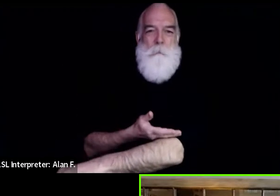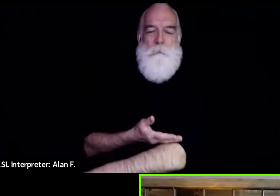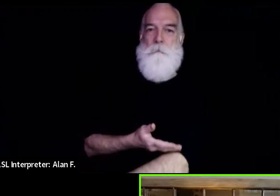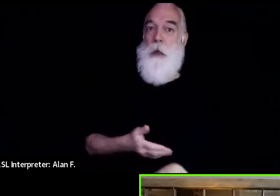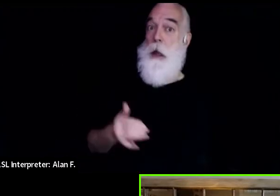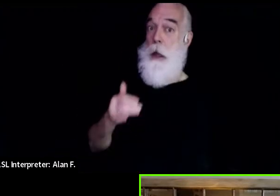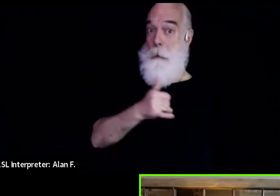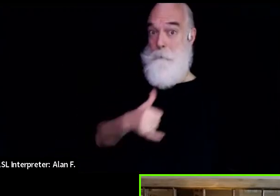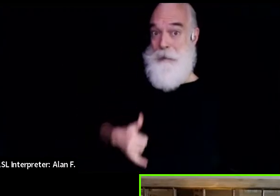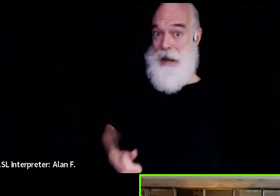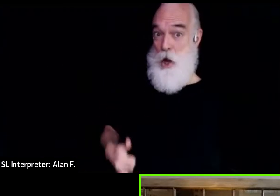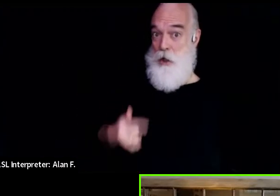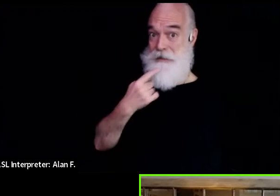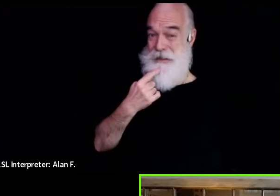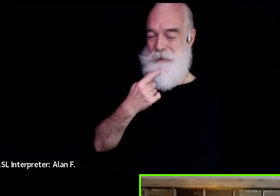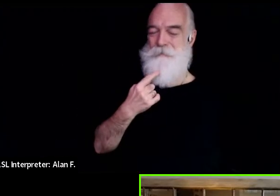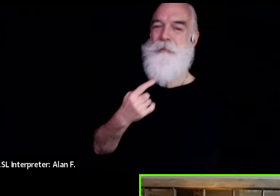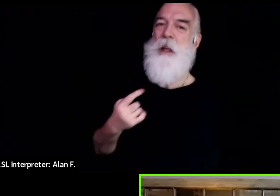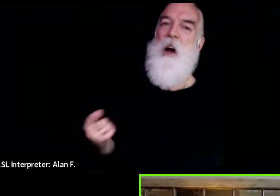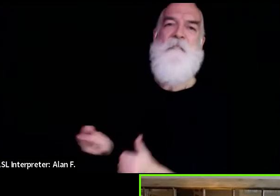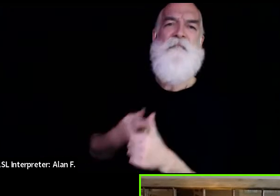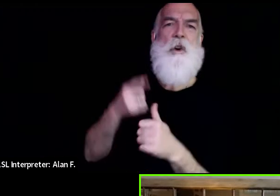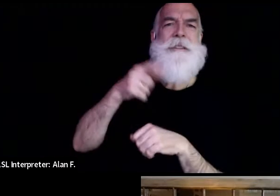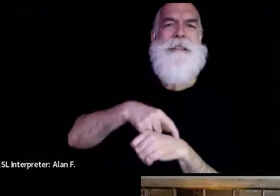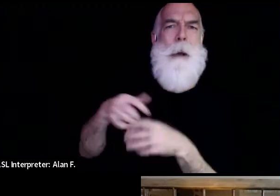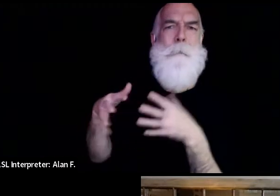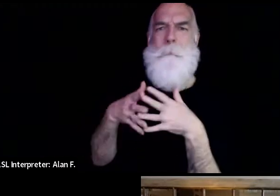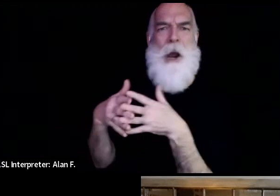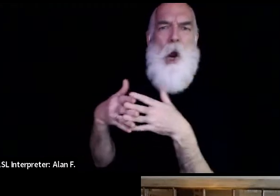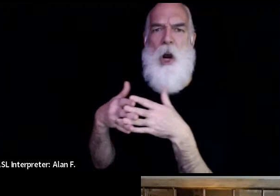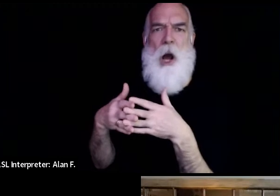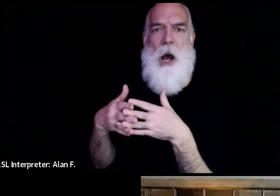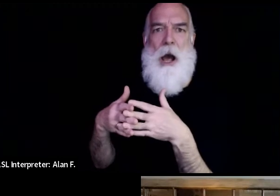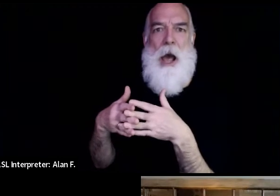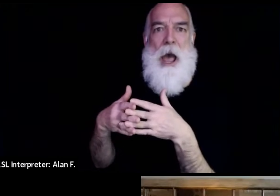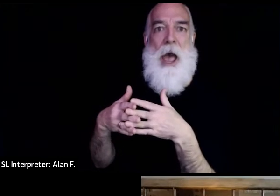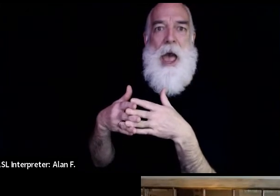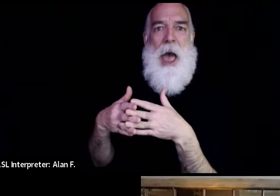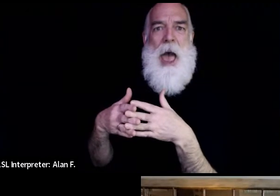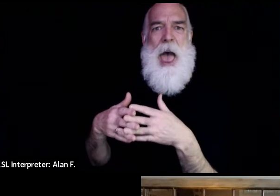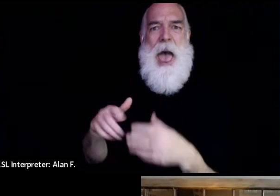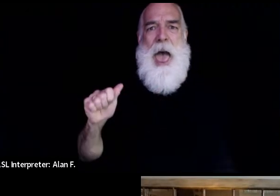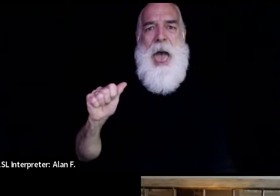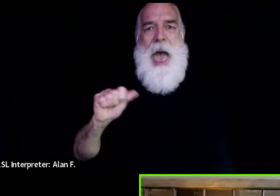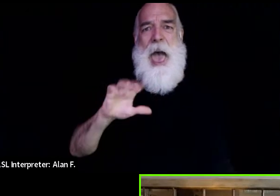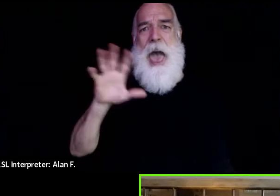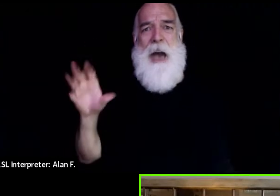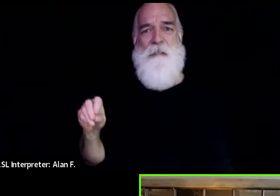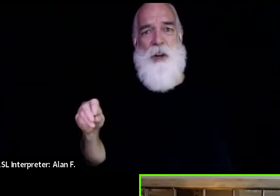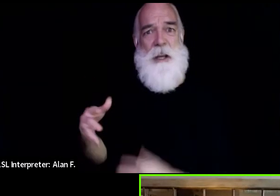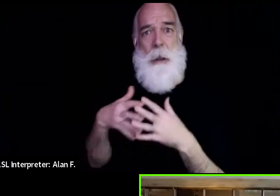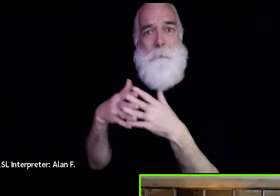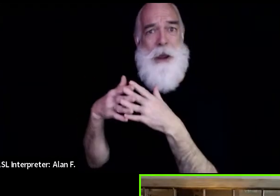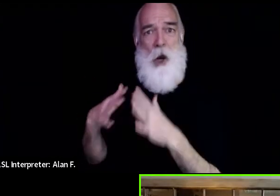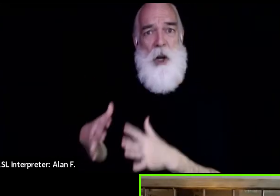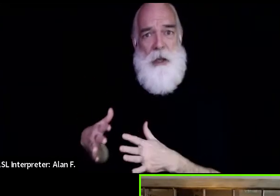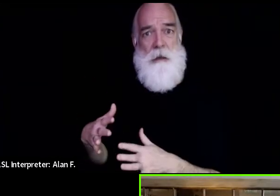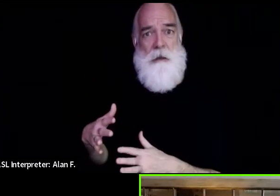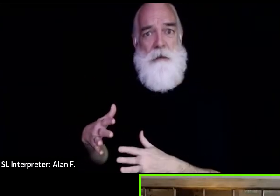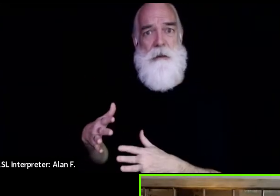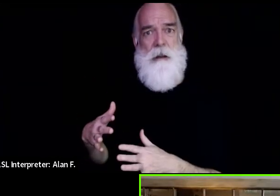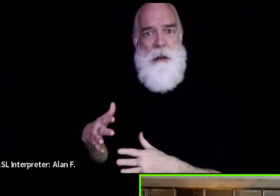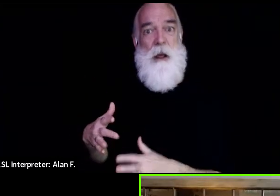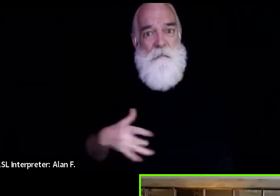people, especially African Americans, felt heard. Mm-hmm. That we had this moment that in our